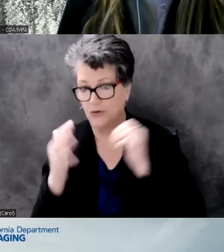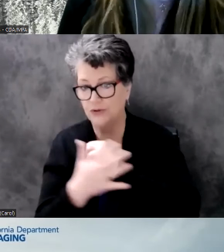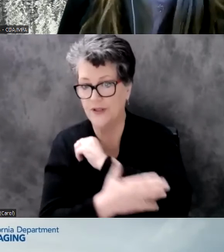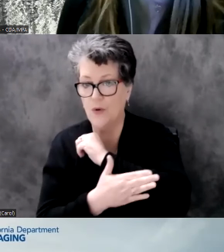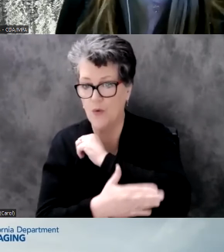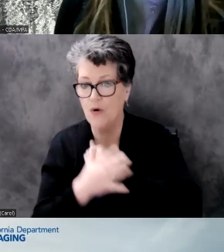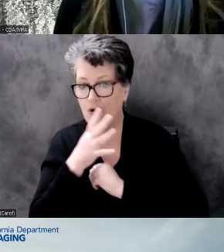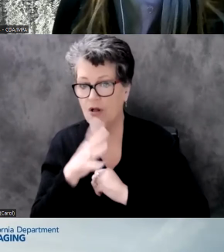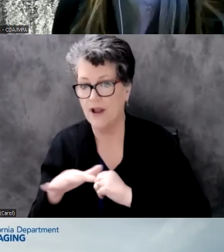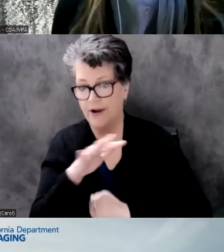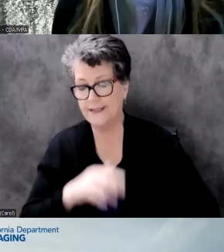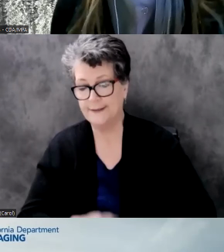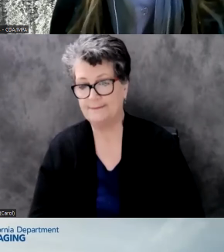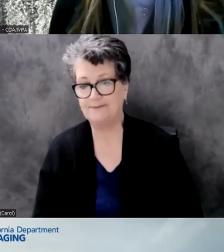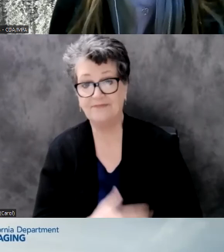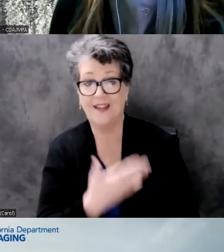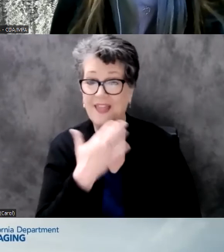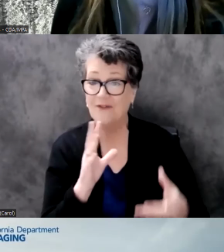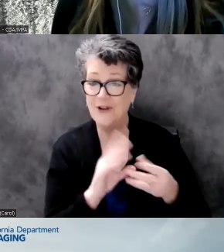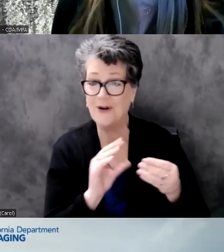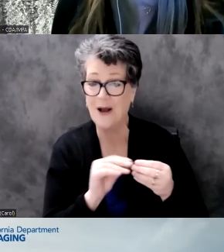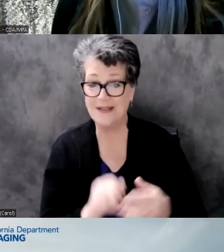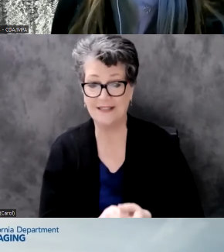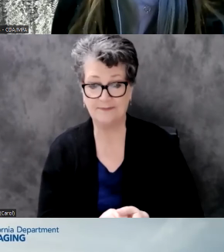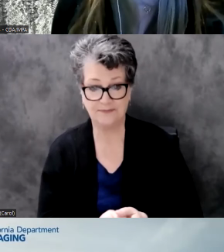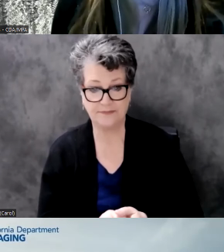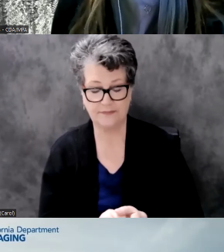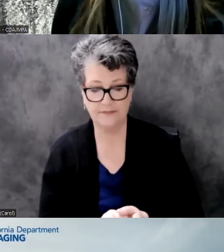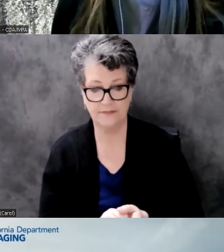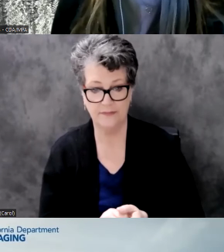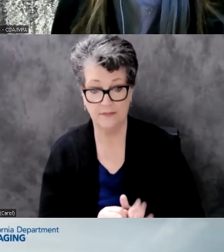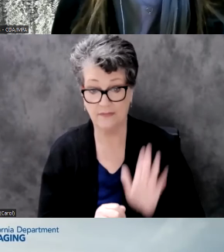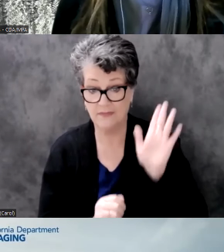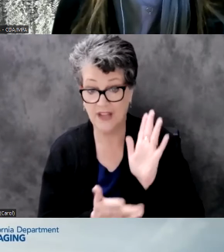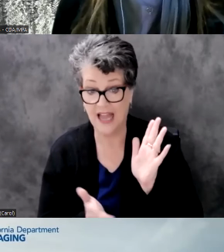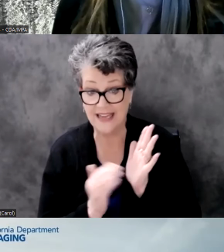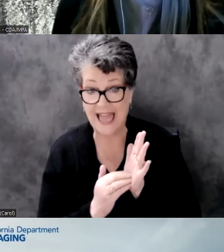Thank you for your comments. Carolyn, is your hand up again